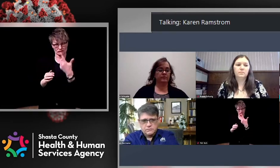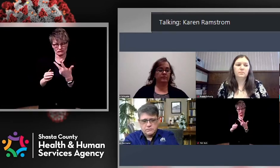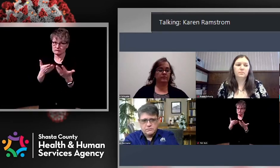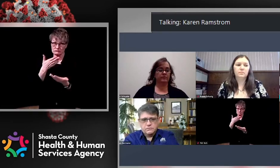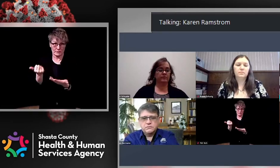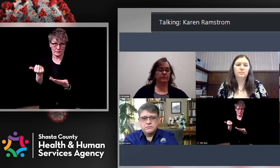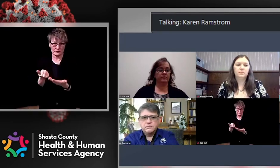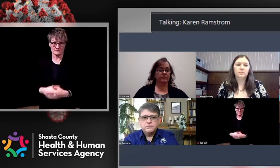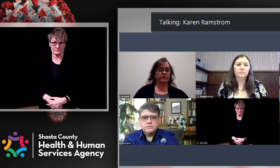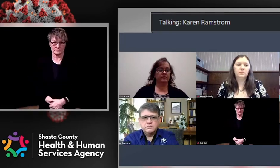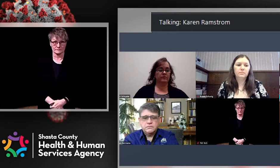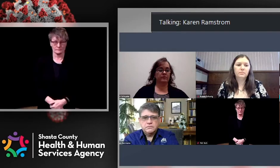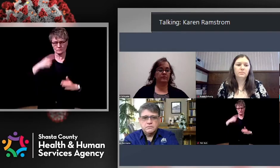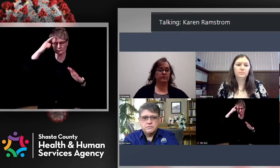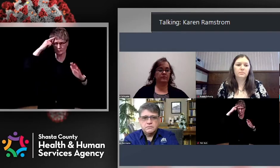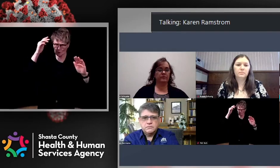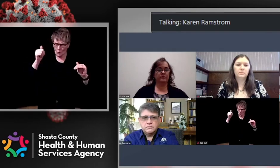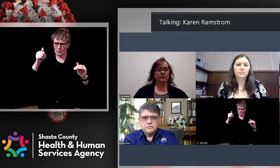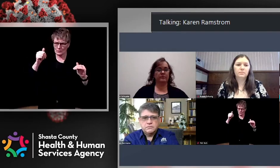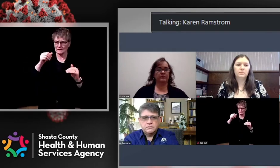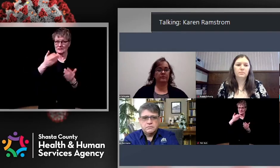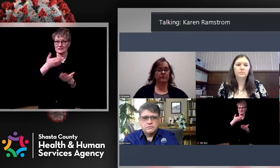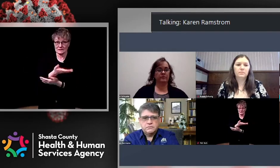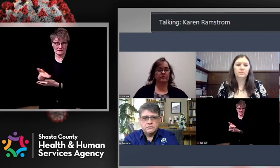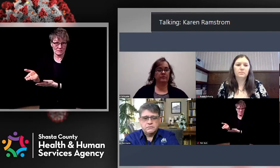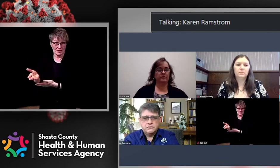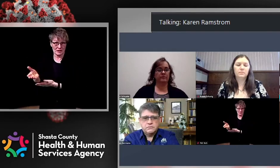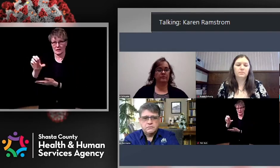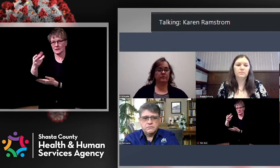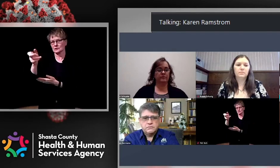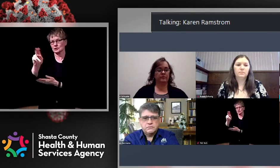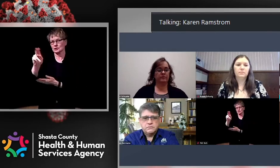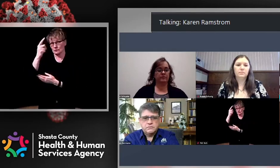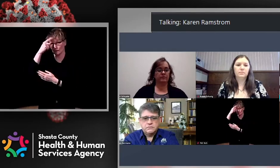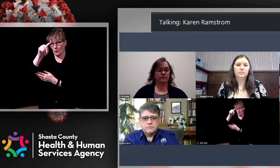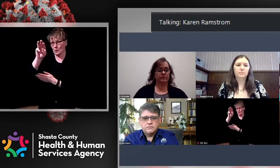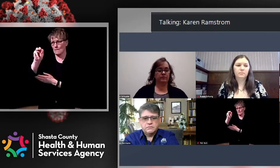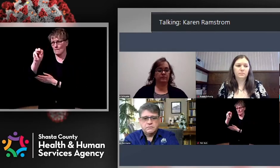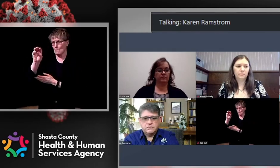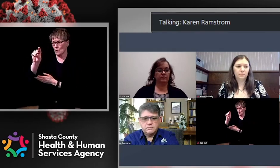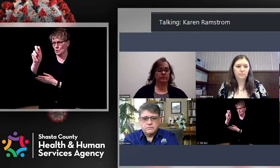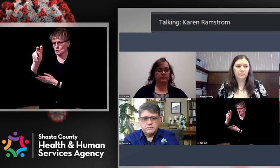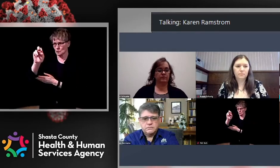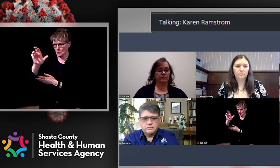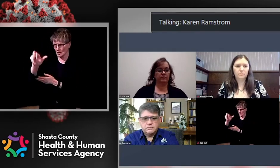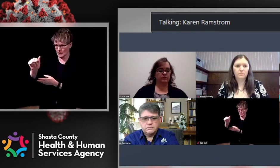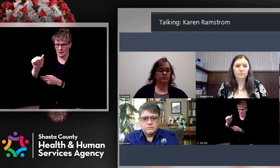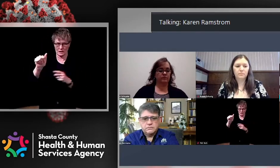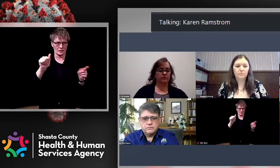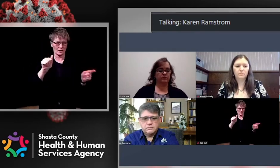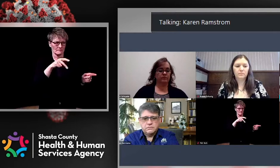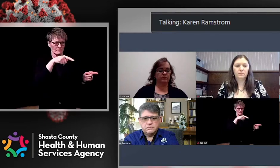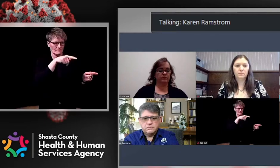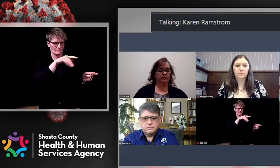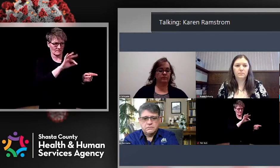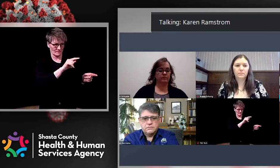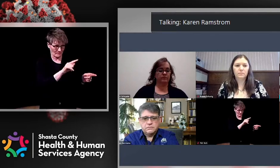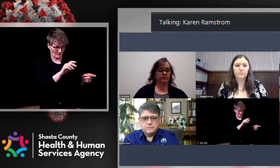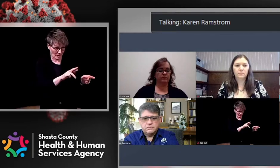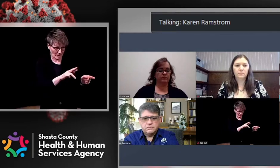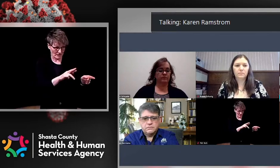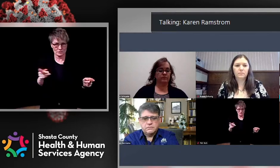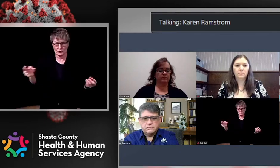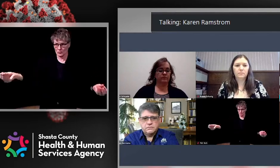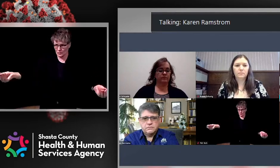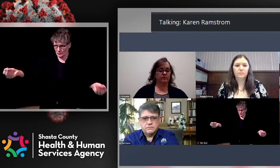for the Moderna and Pfizer will continue. But we need a variety of options available to us to ensure we can continue to